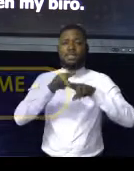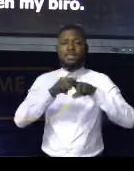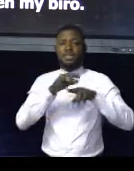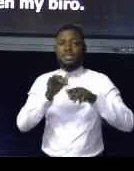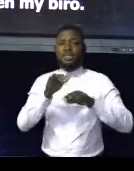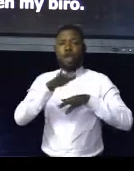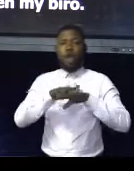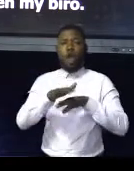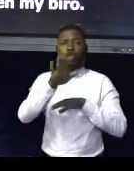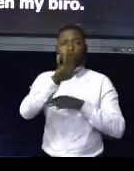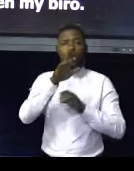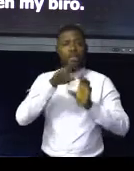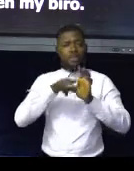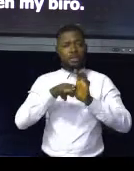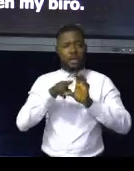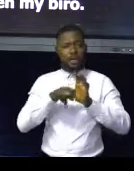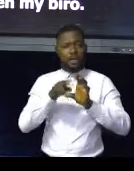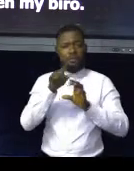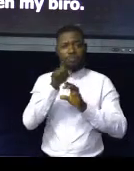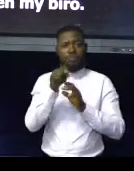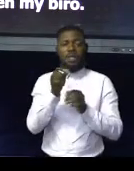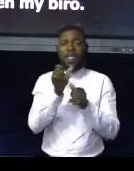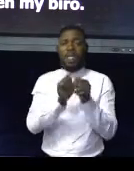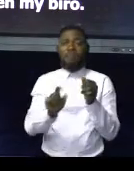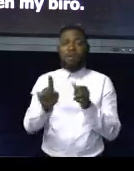Am I sitting on your chair?